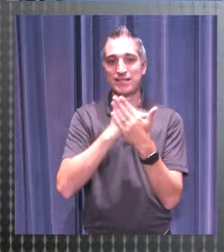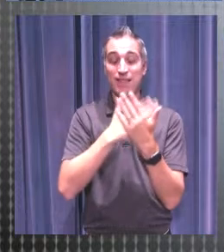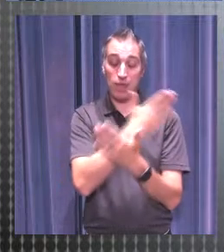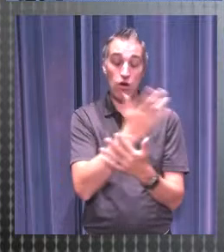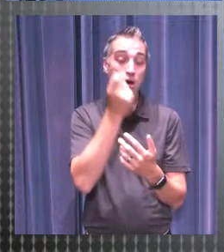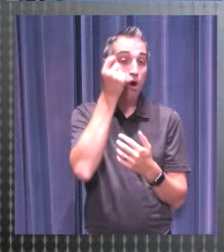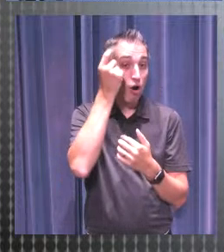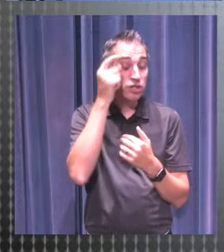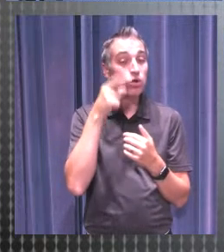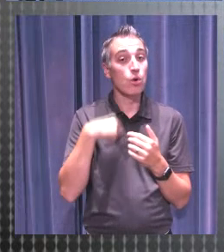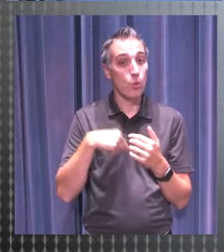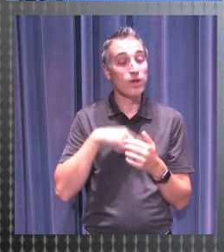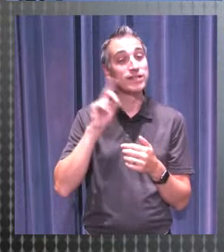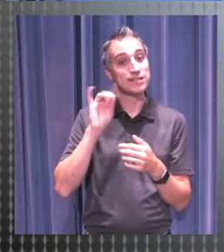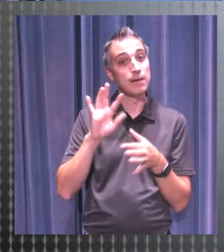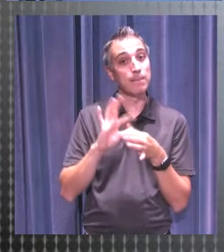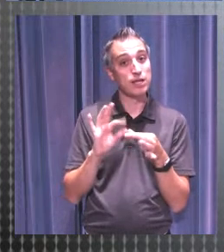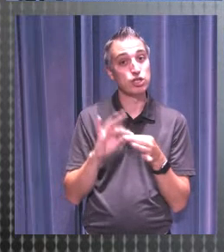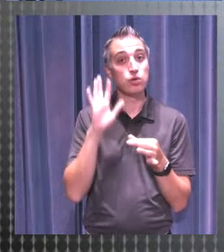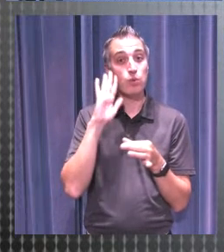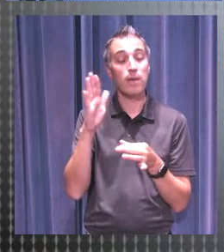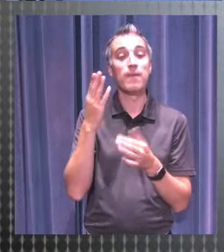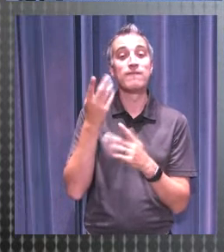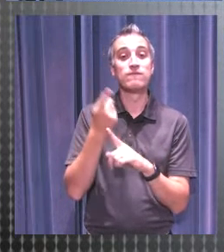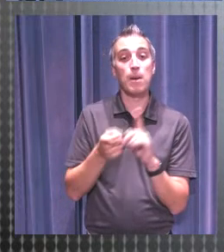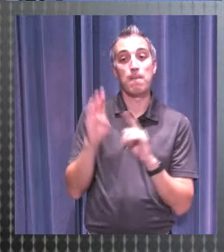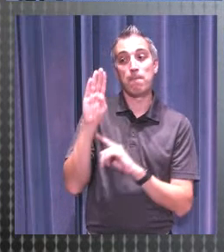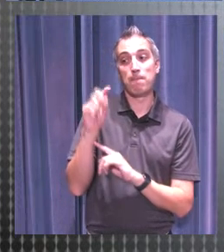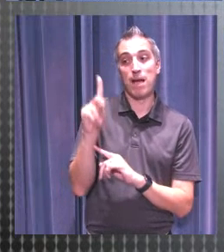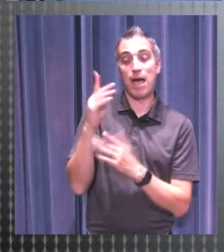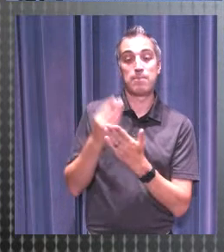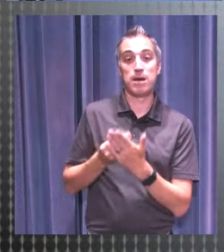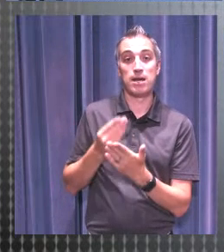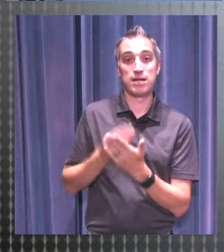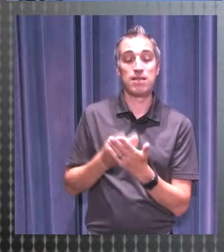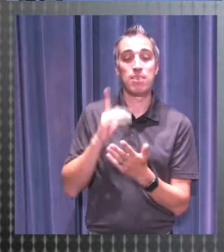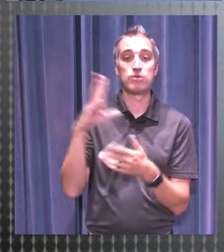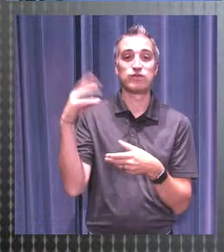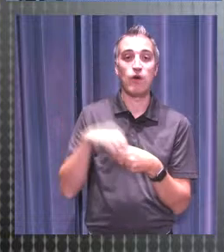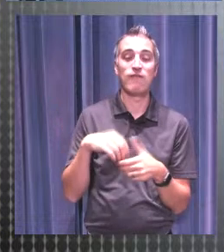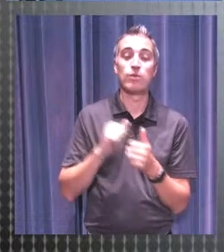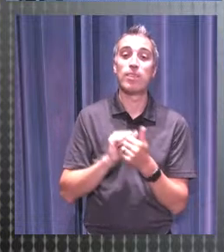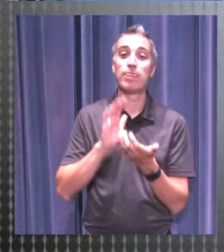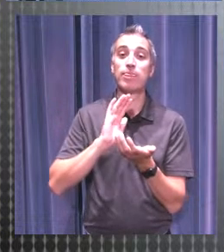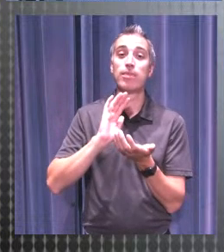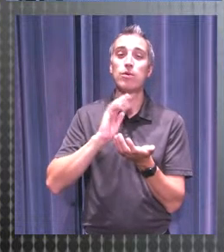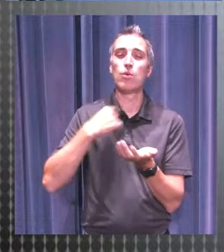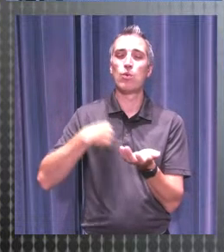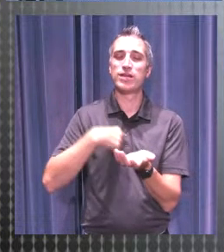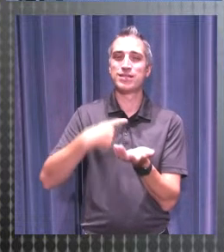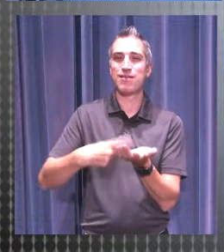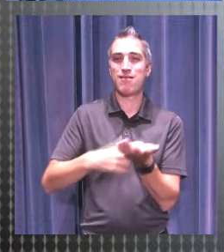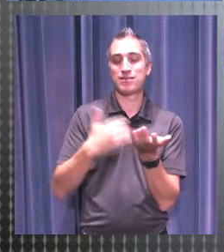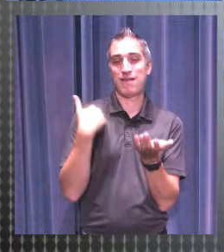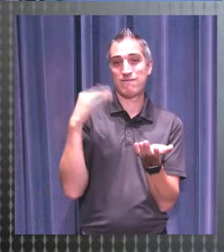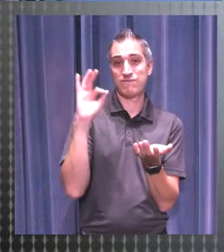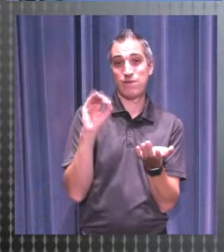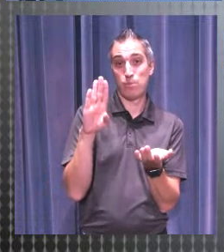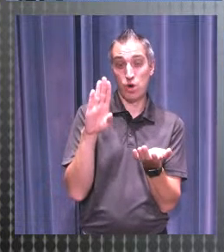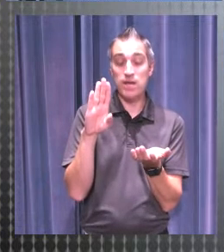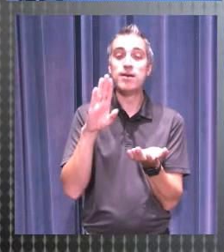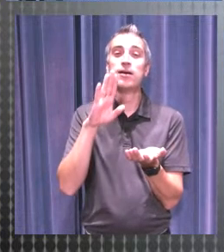that while we did mention this is going to be funded by bond funds, which we presented, this was actually part of the package we talked about in February.